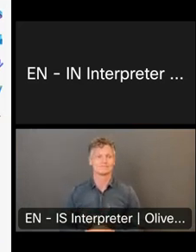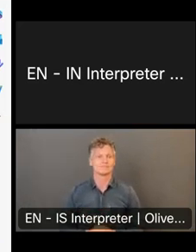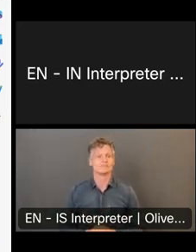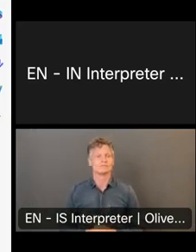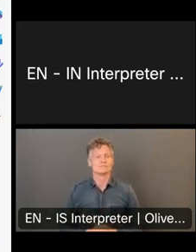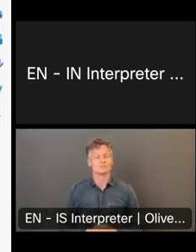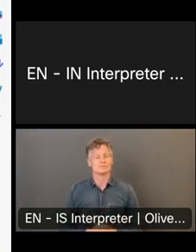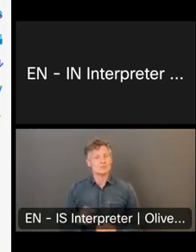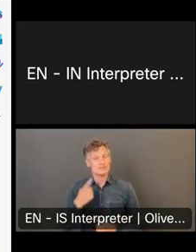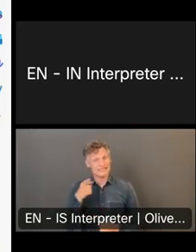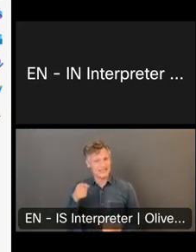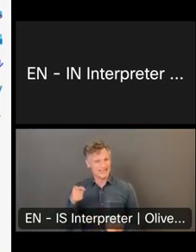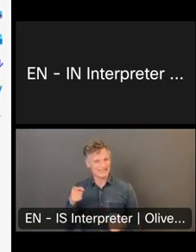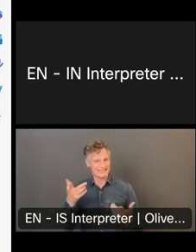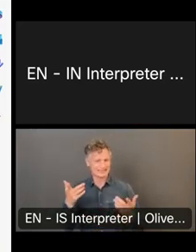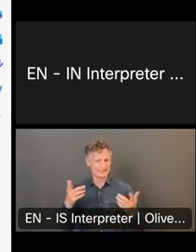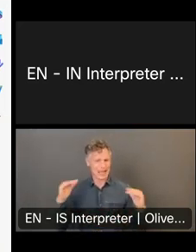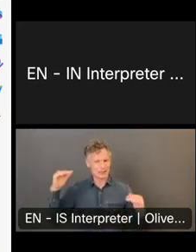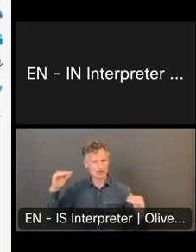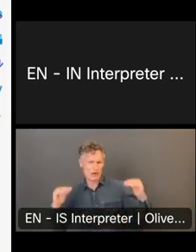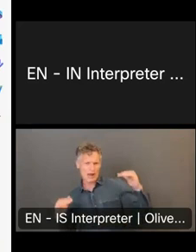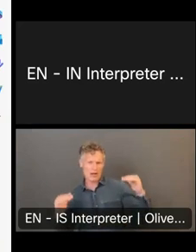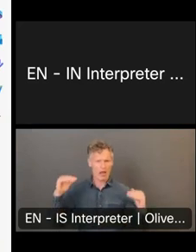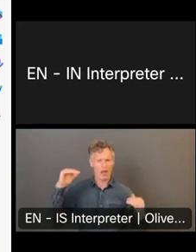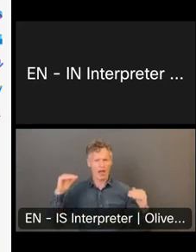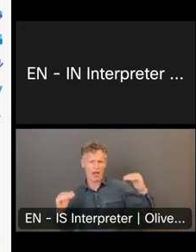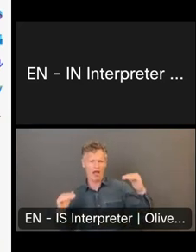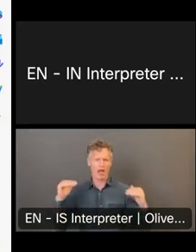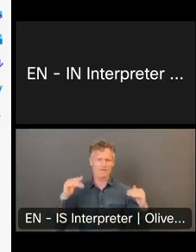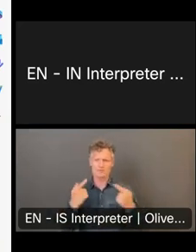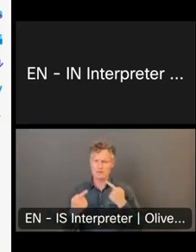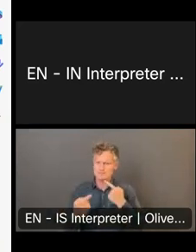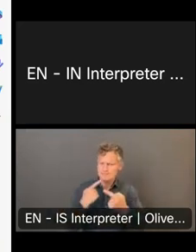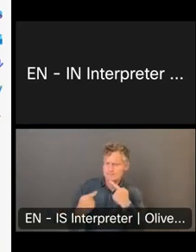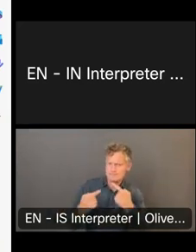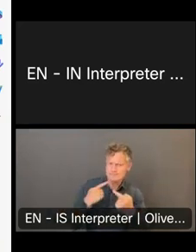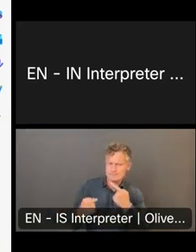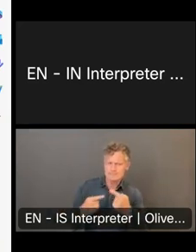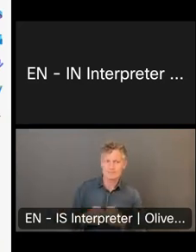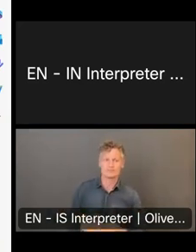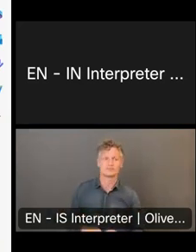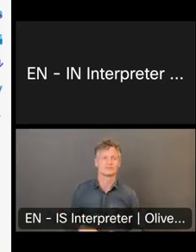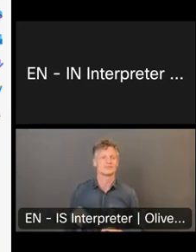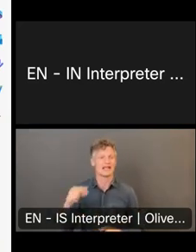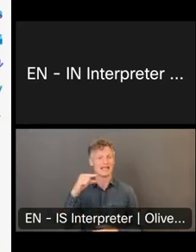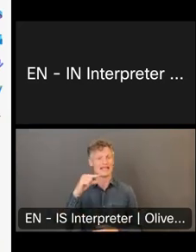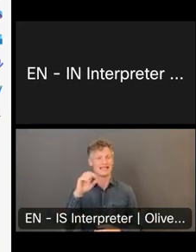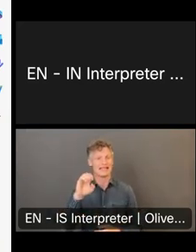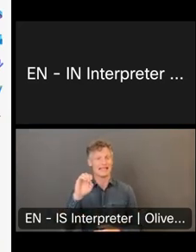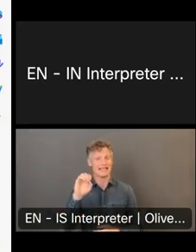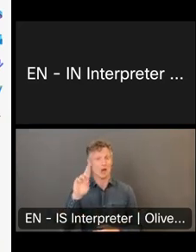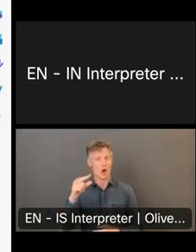we're discussing was rendered explicitly, beginning with the two Georgs, who identified the two key drives or